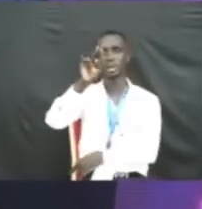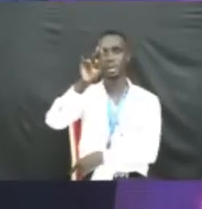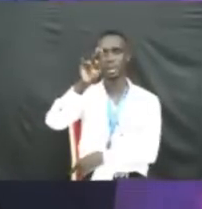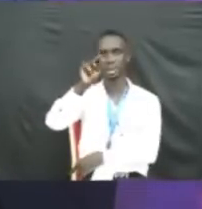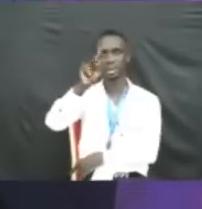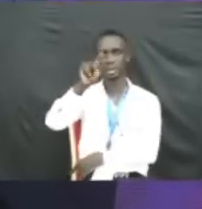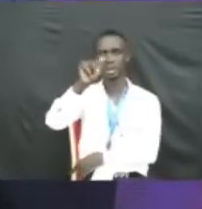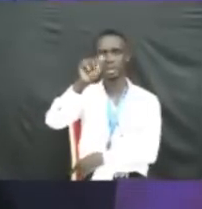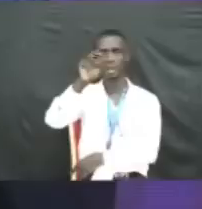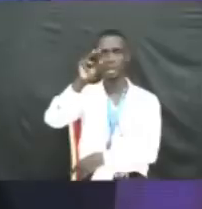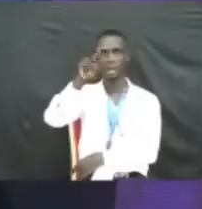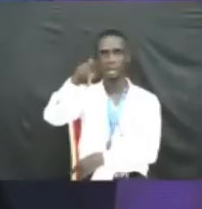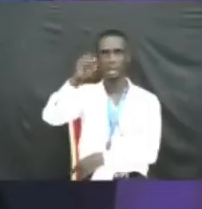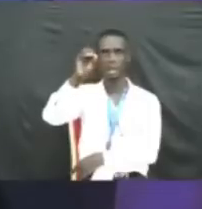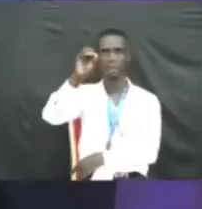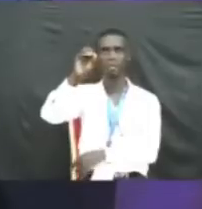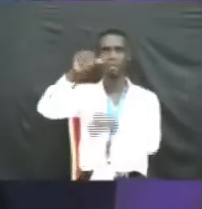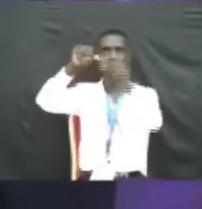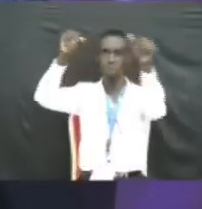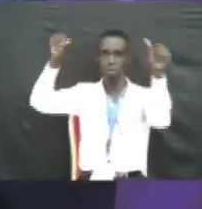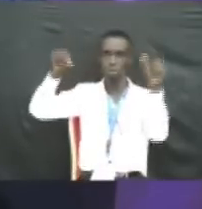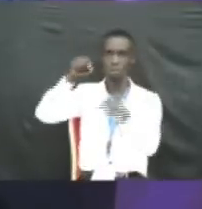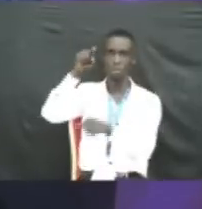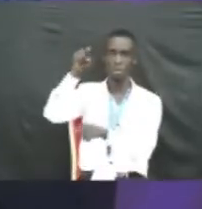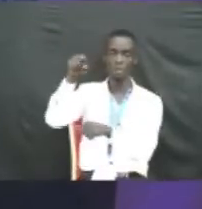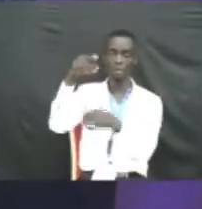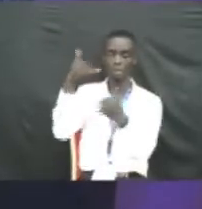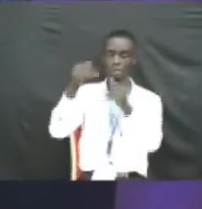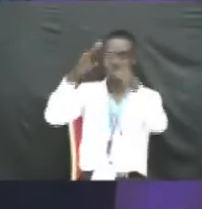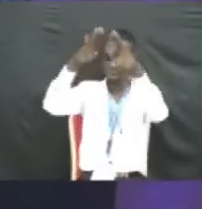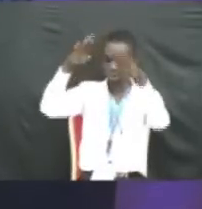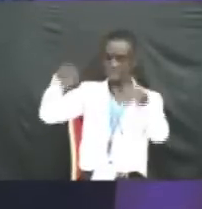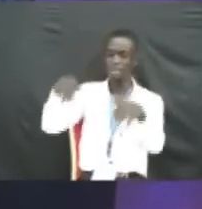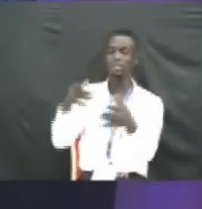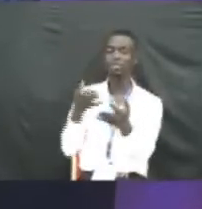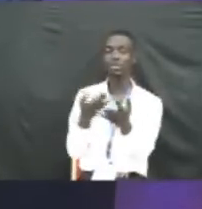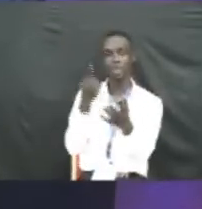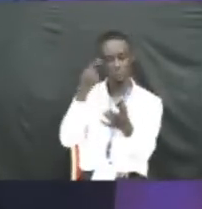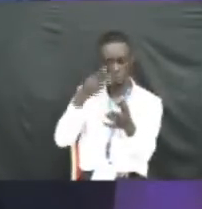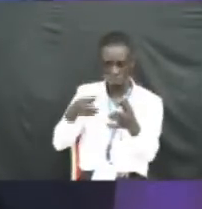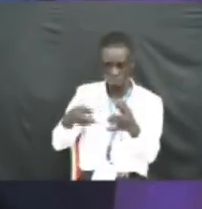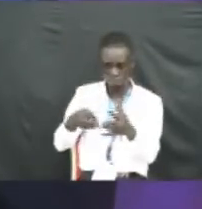region. The facility is currently awaiting commission.